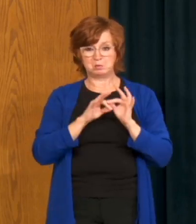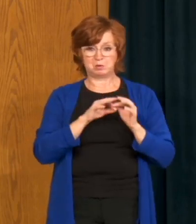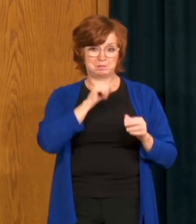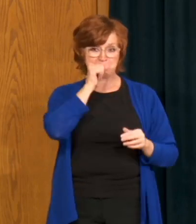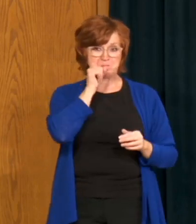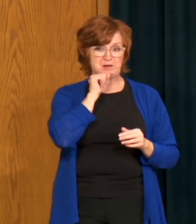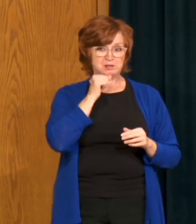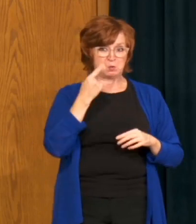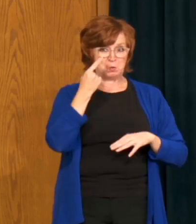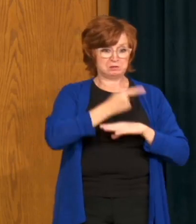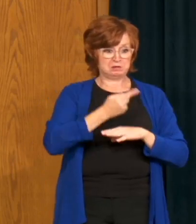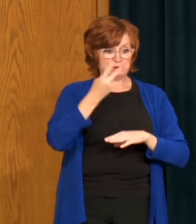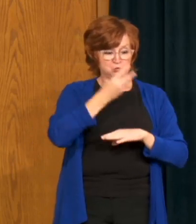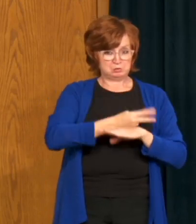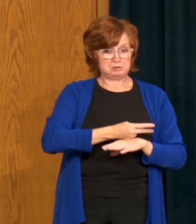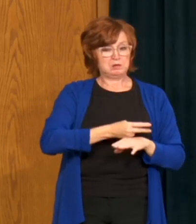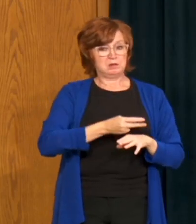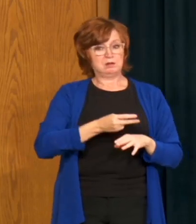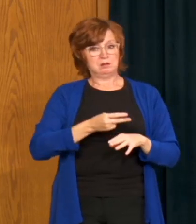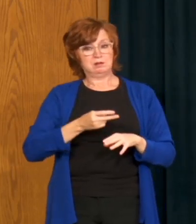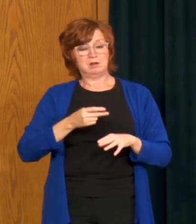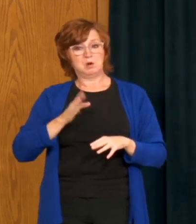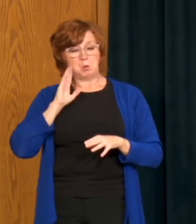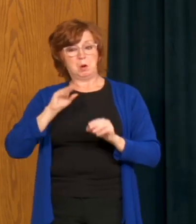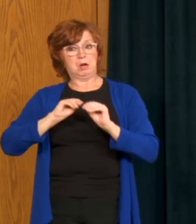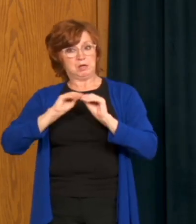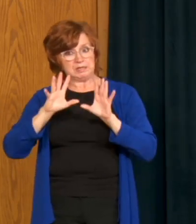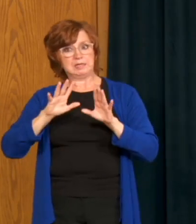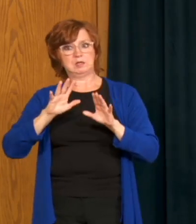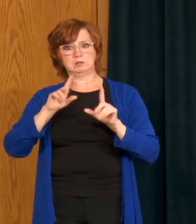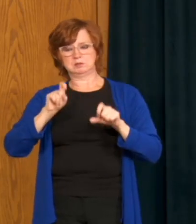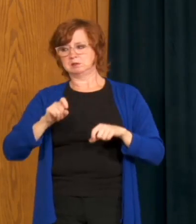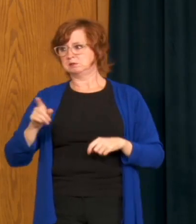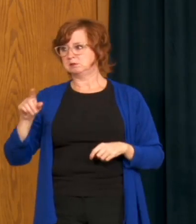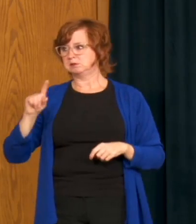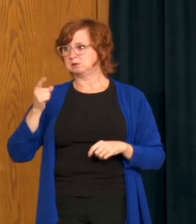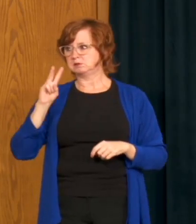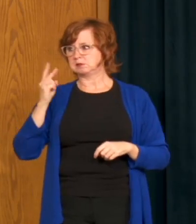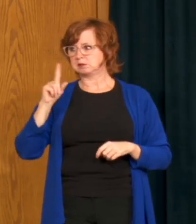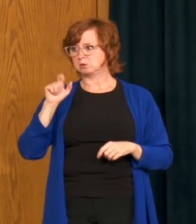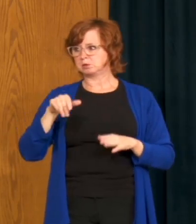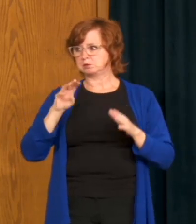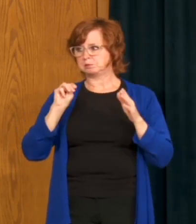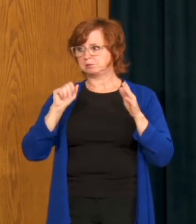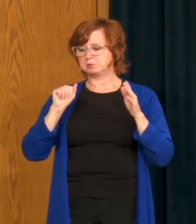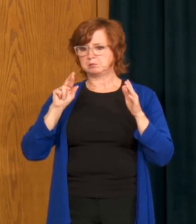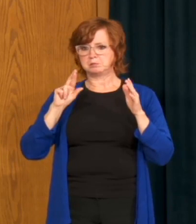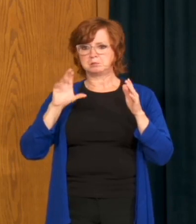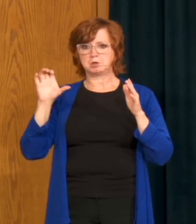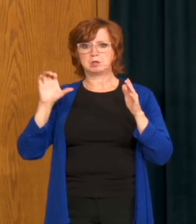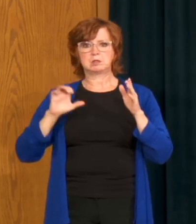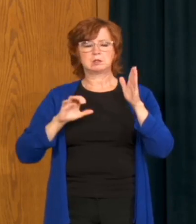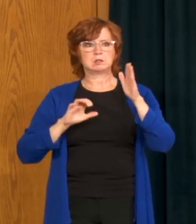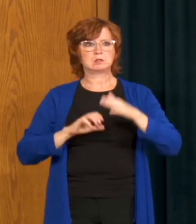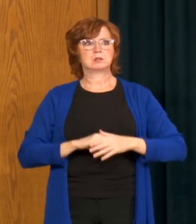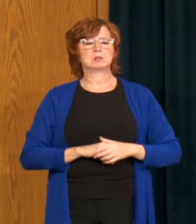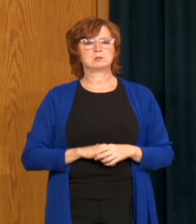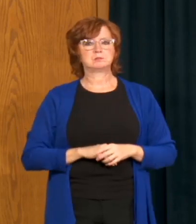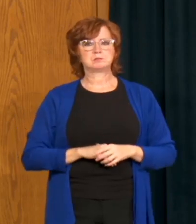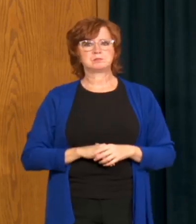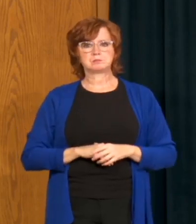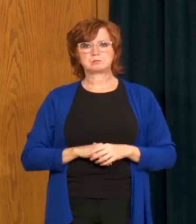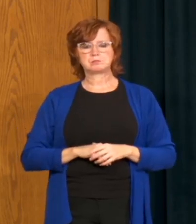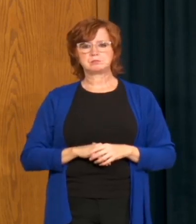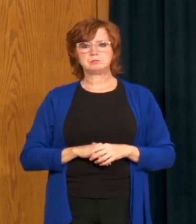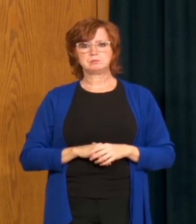test so that you don't receive a false negative. Do you have a follow-up question, Mark? Yes. According to